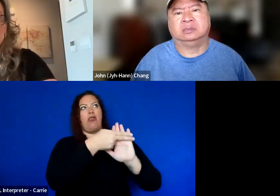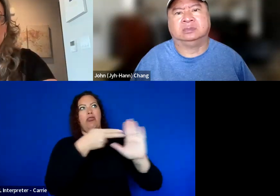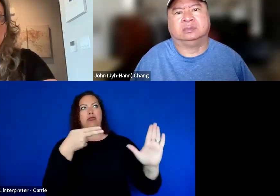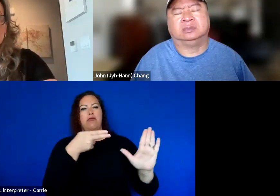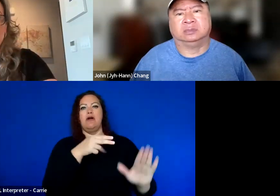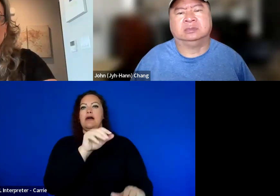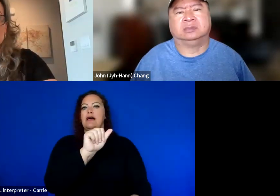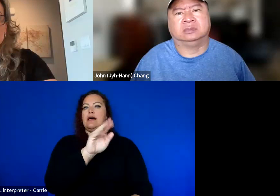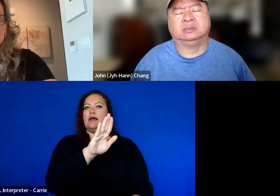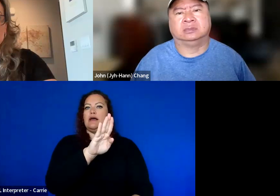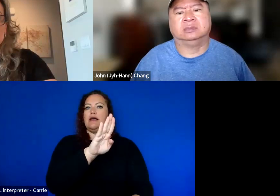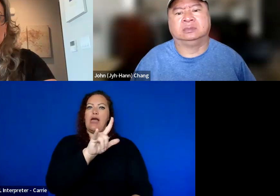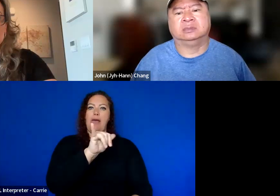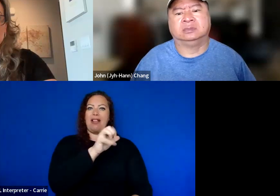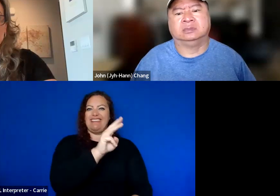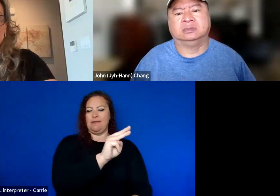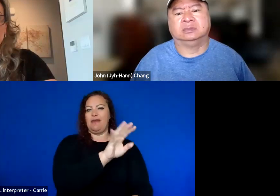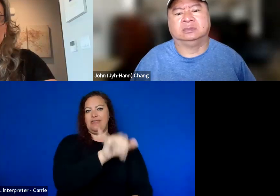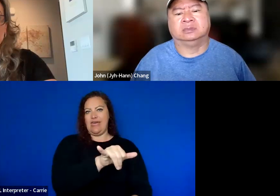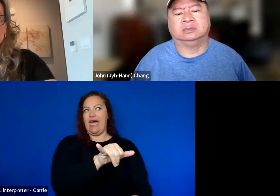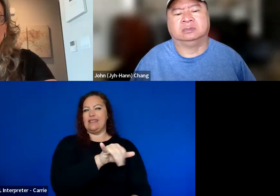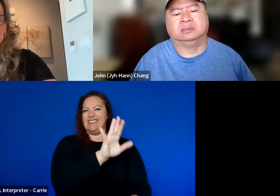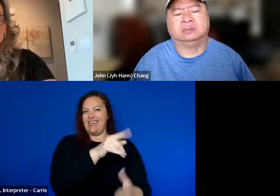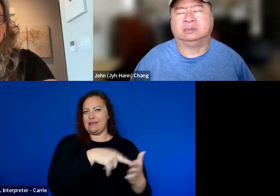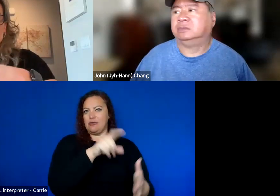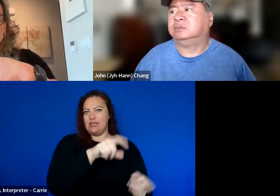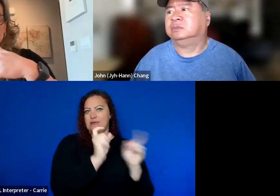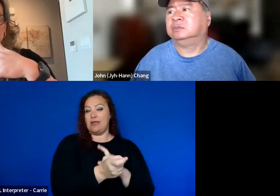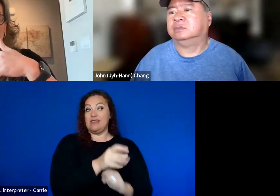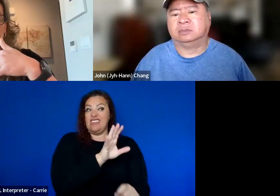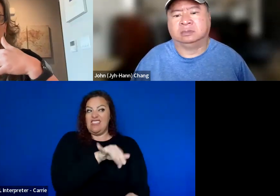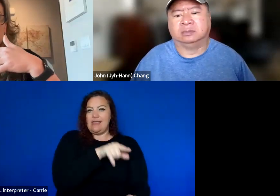changed. And it is very supportive of